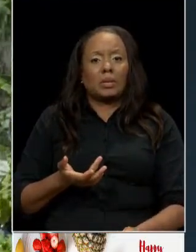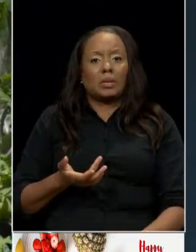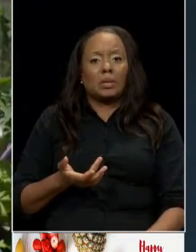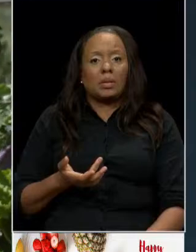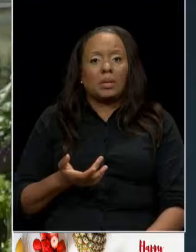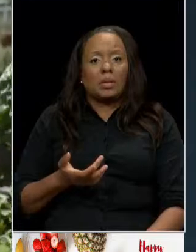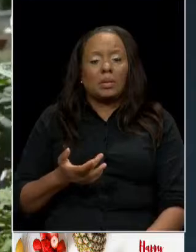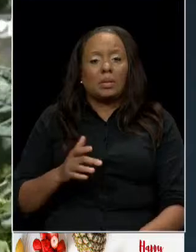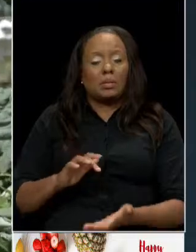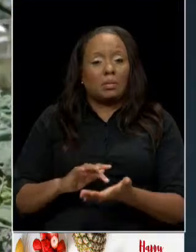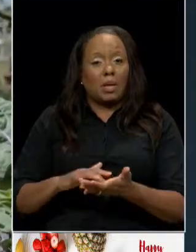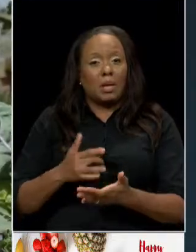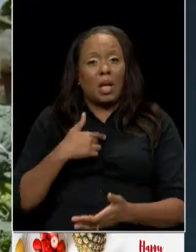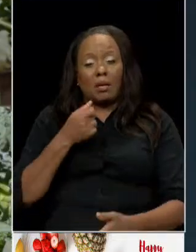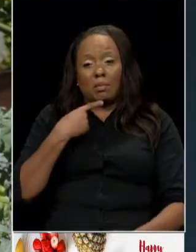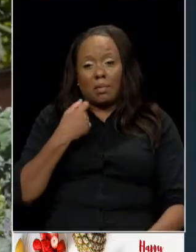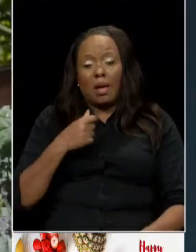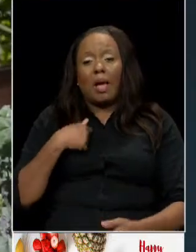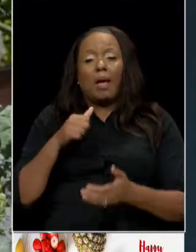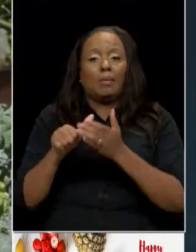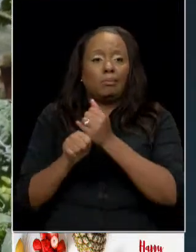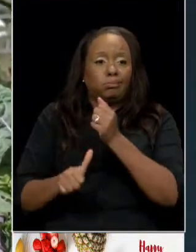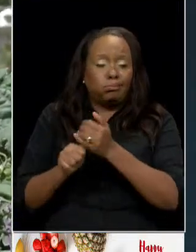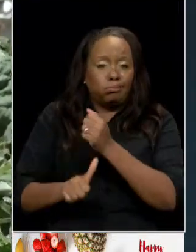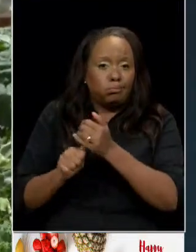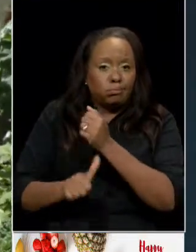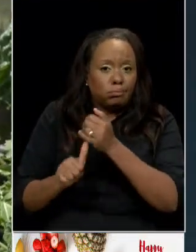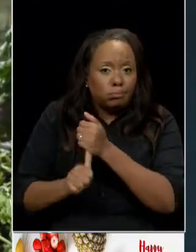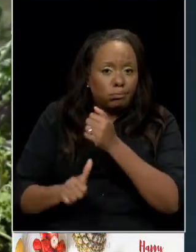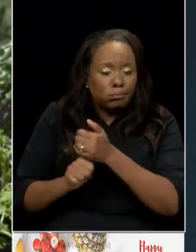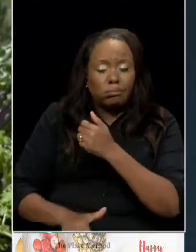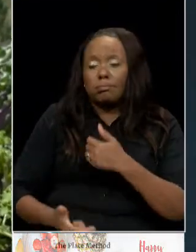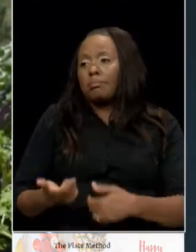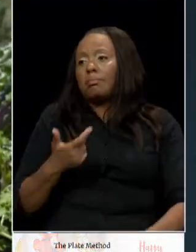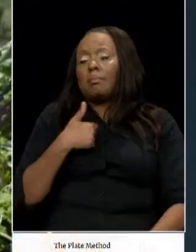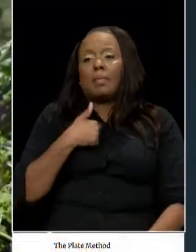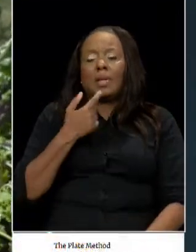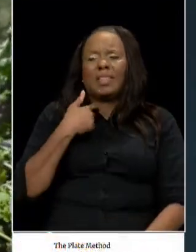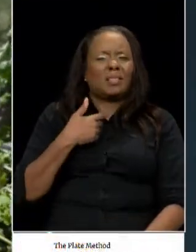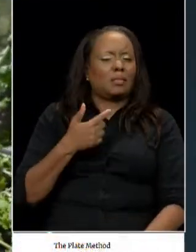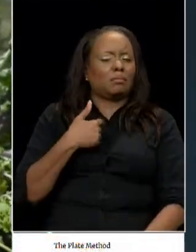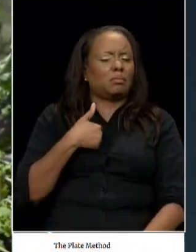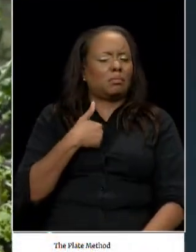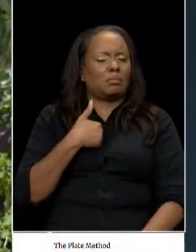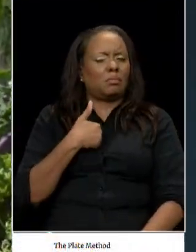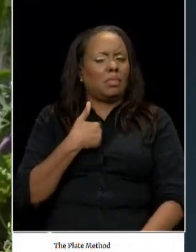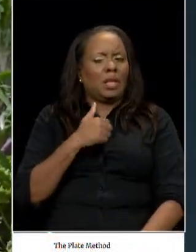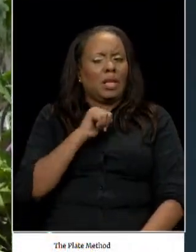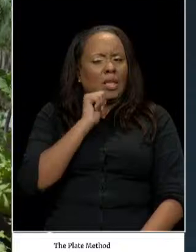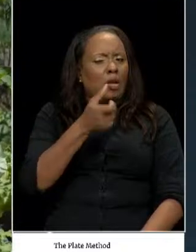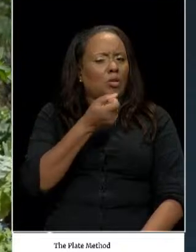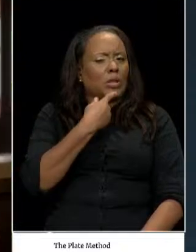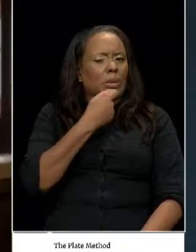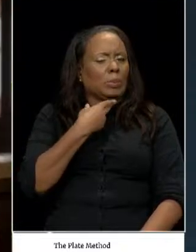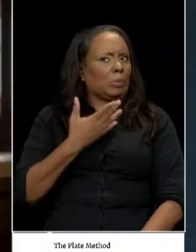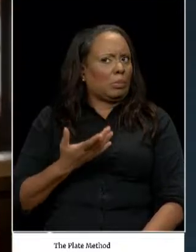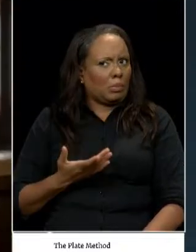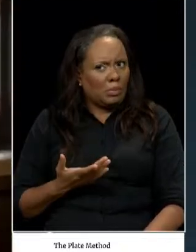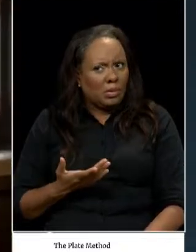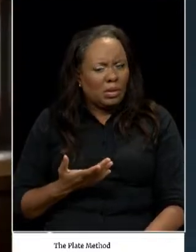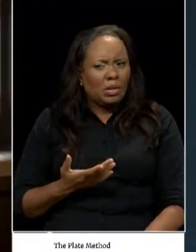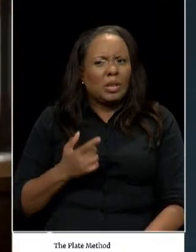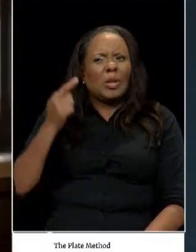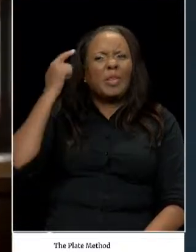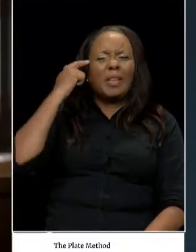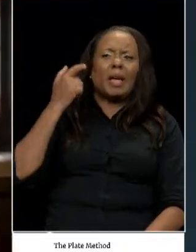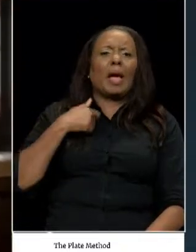uncontrolled diarrhea. So I decided I wasn't going to take that because at the time I was still teaching. So imagine being in front